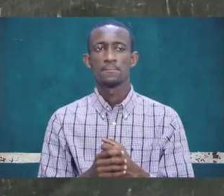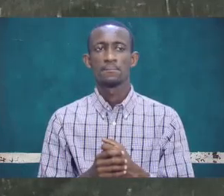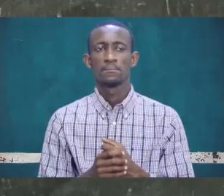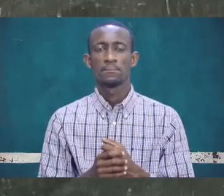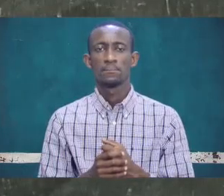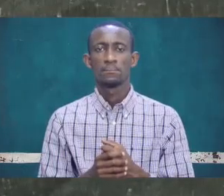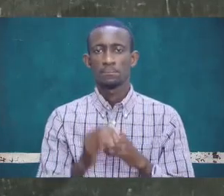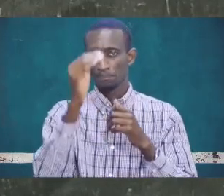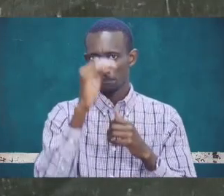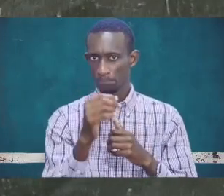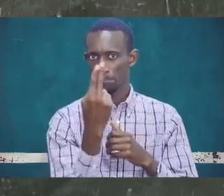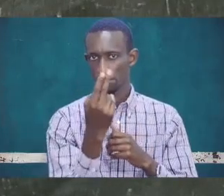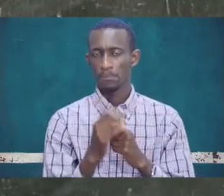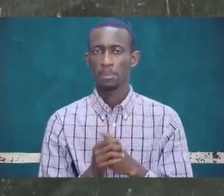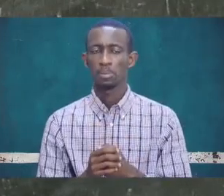So,